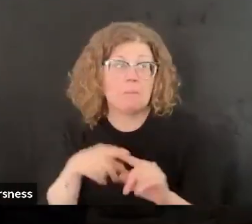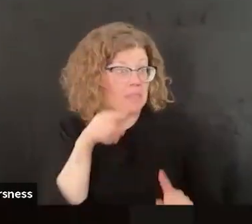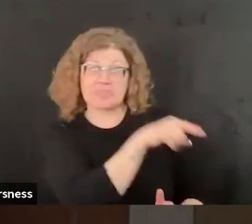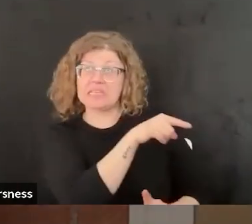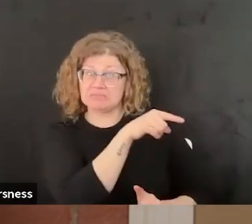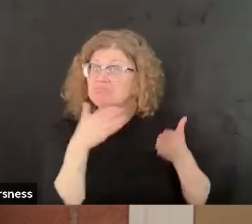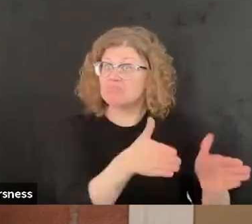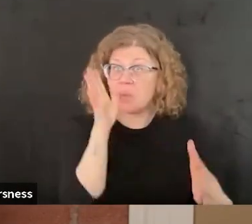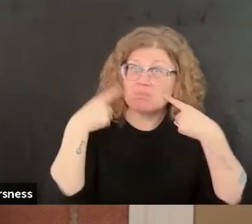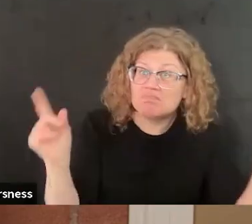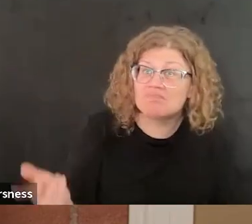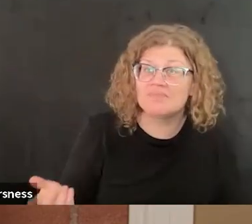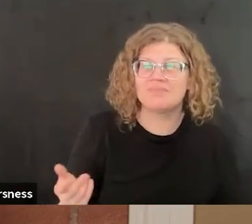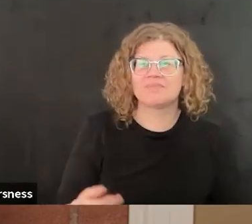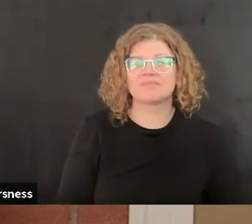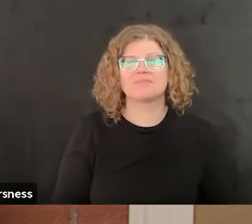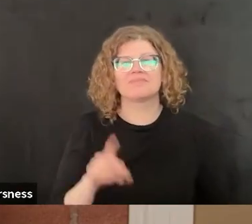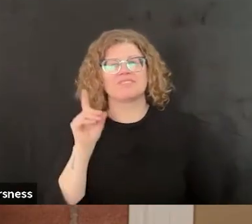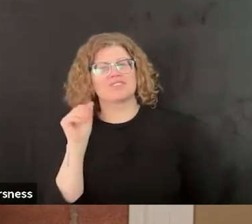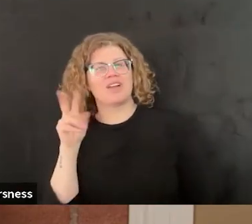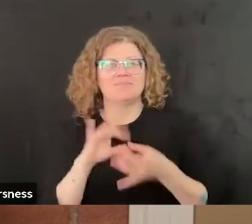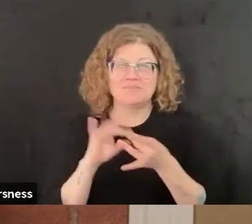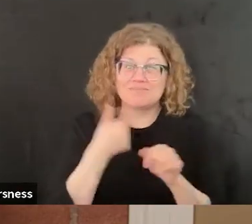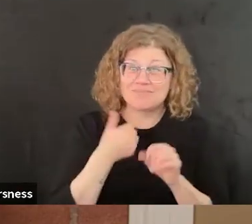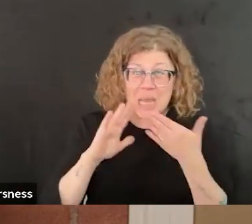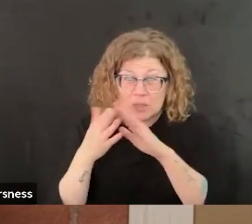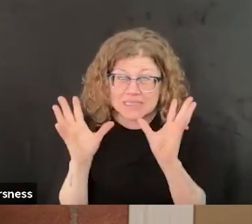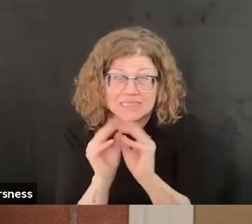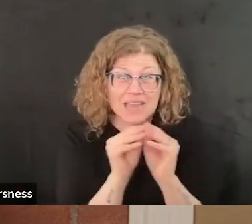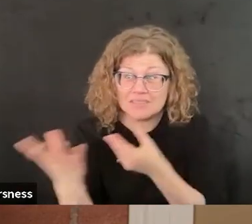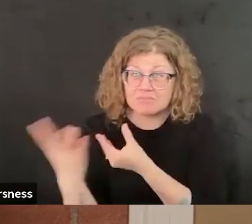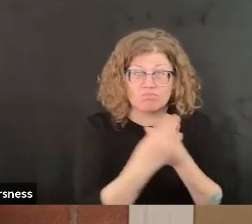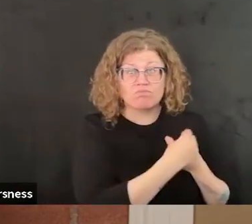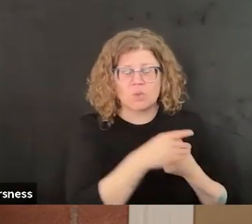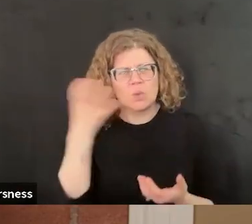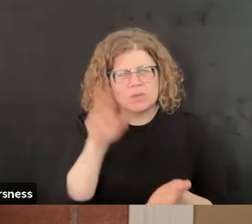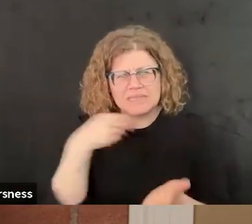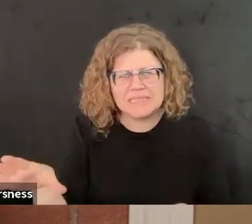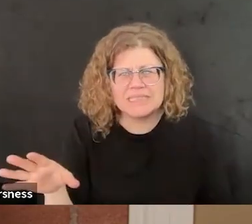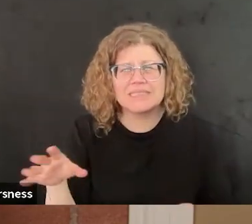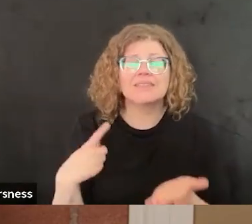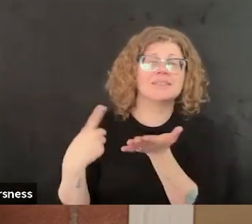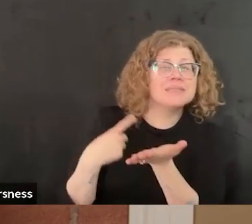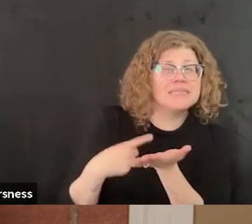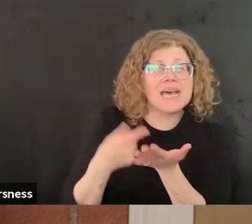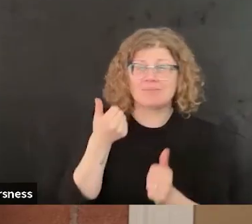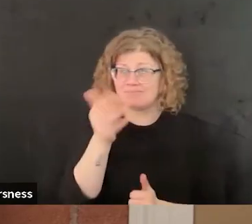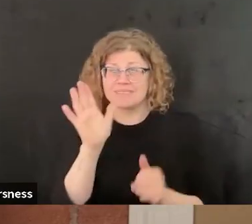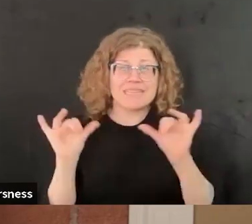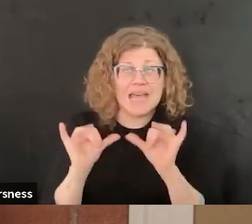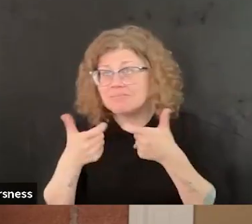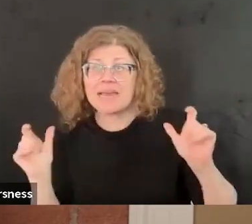go. Community engagement is really expensive. And so, one of the easiest ways to scale is to scale back your